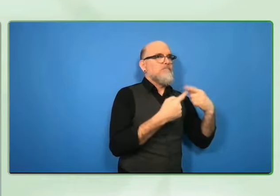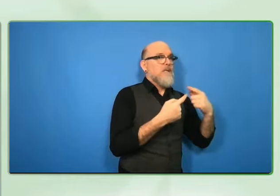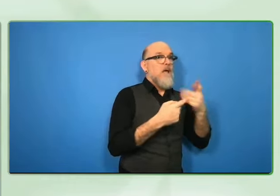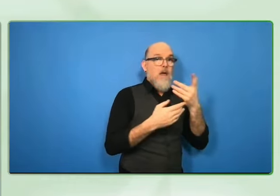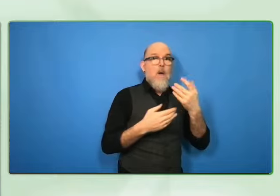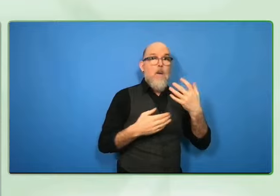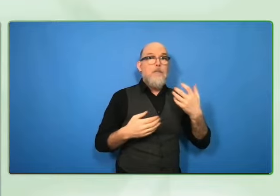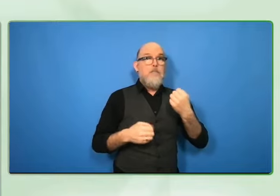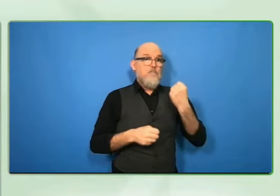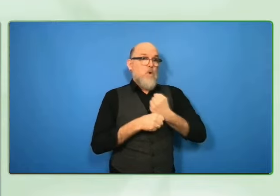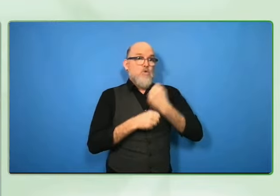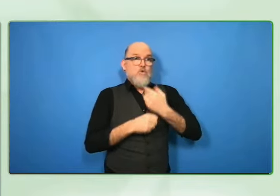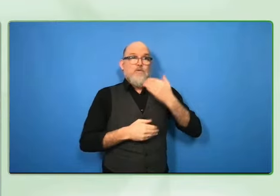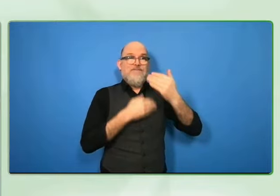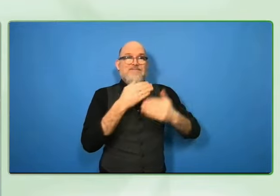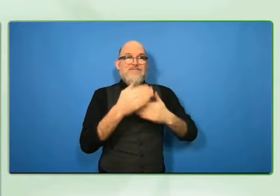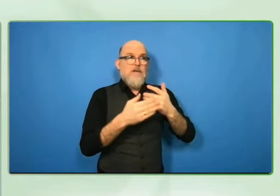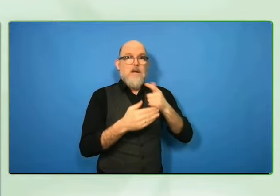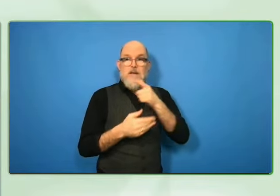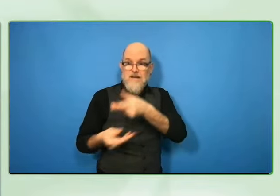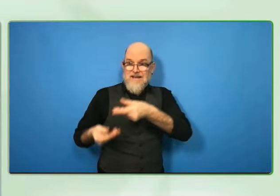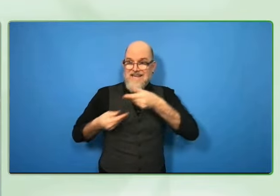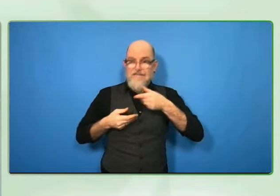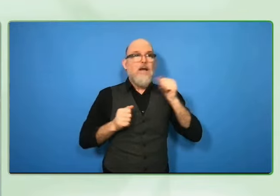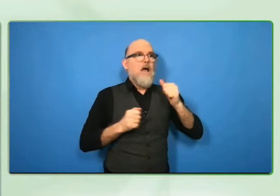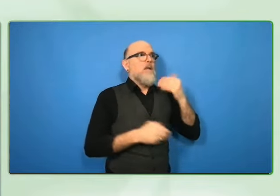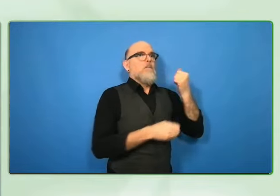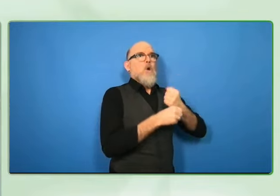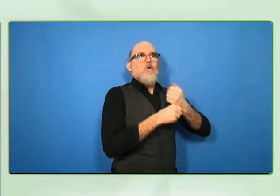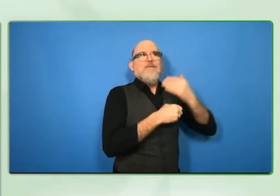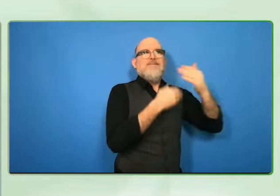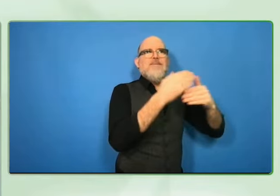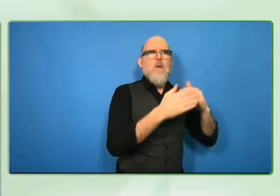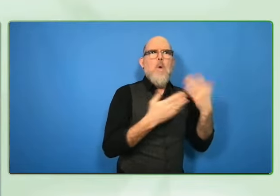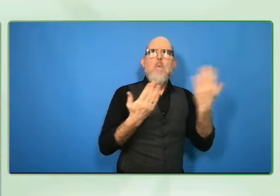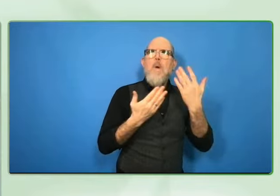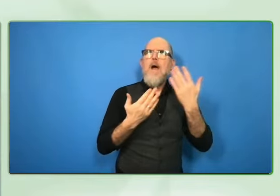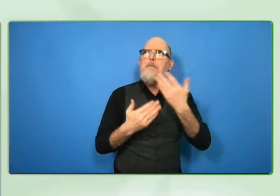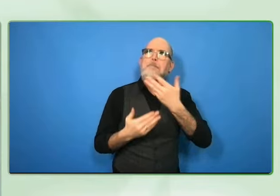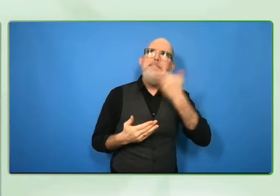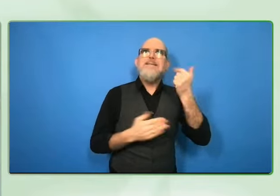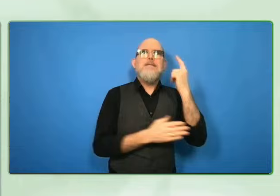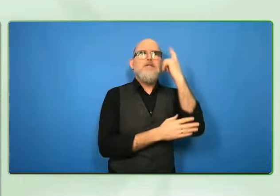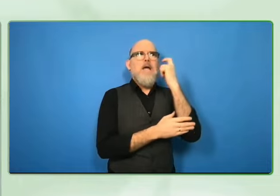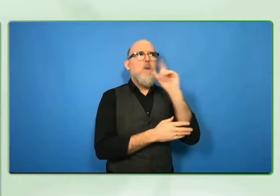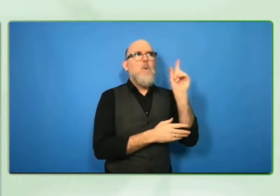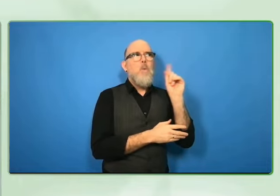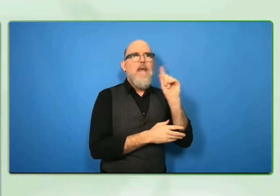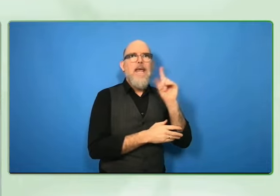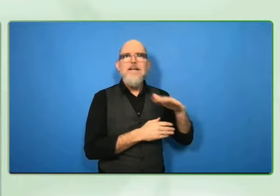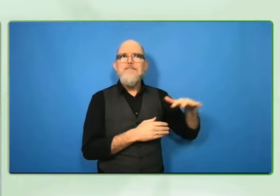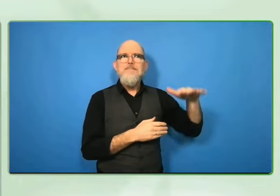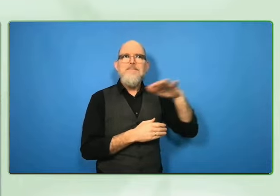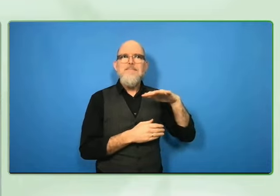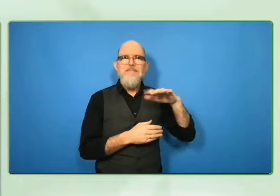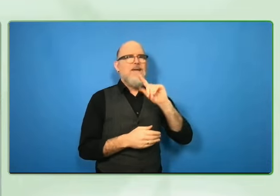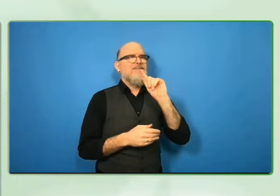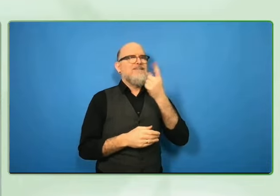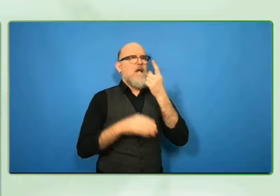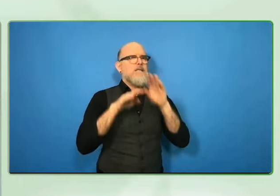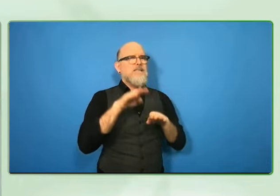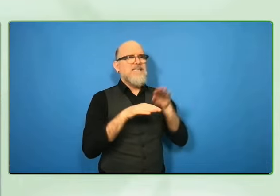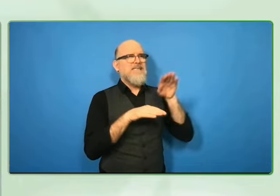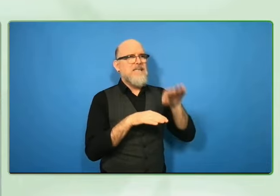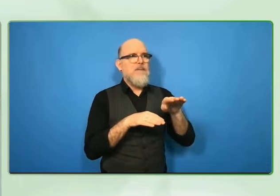the best tip to start with would be rightfully, of course, the first tip, which is focus on how the business benefits when